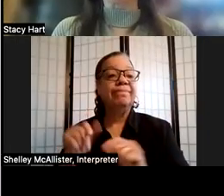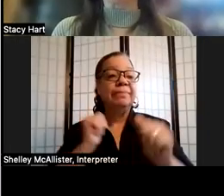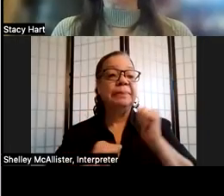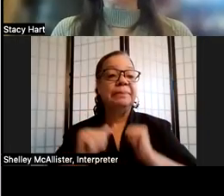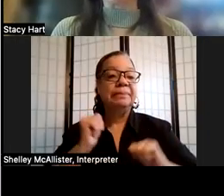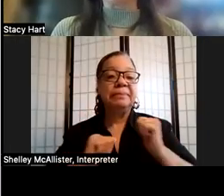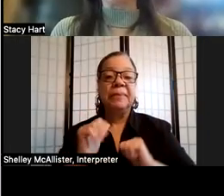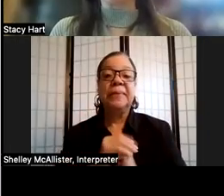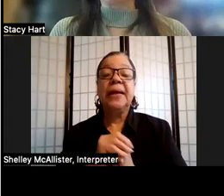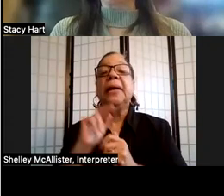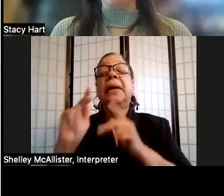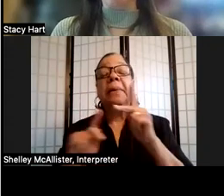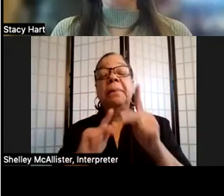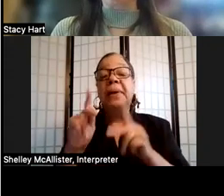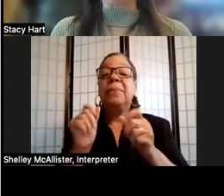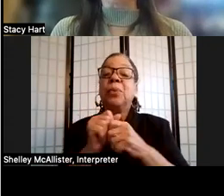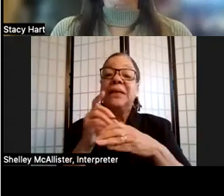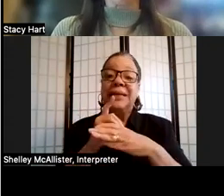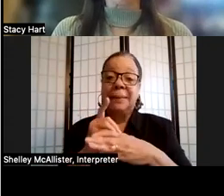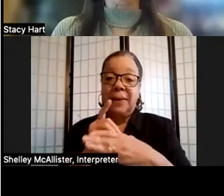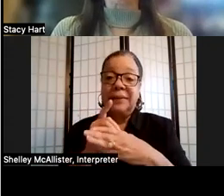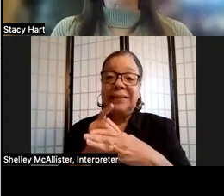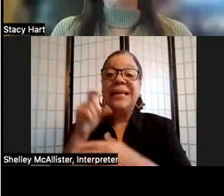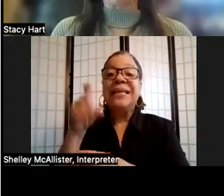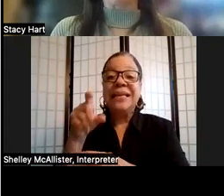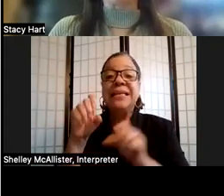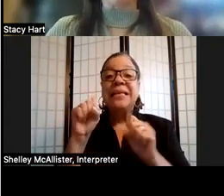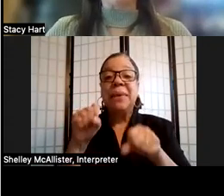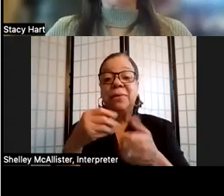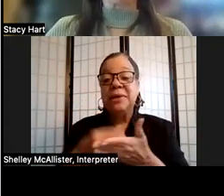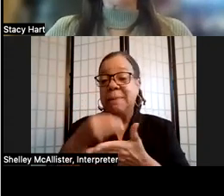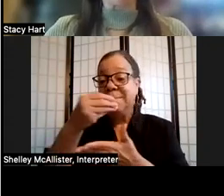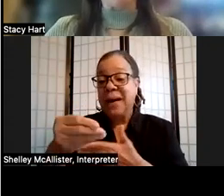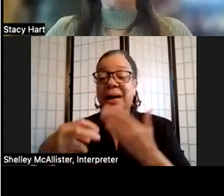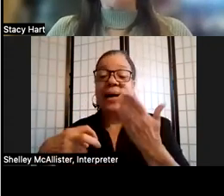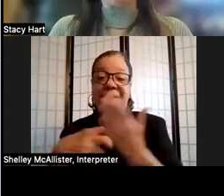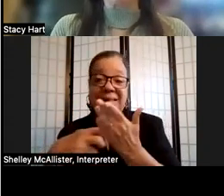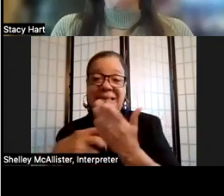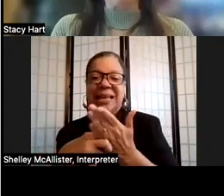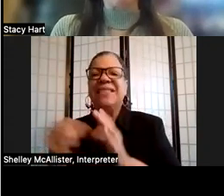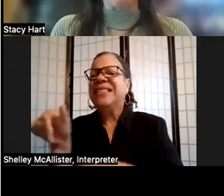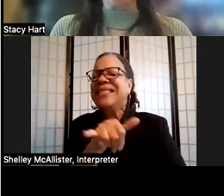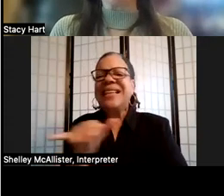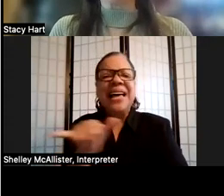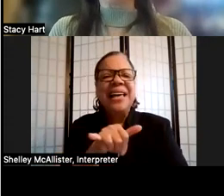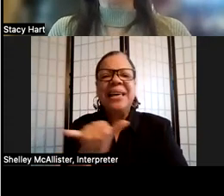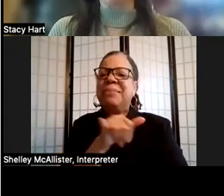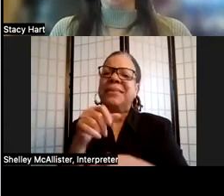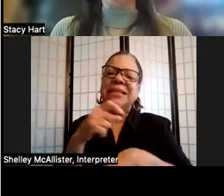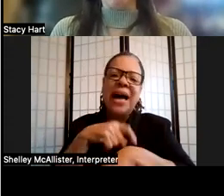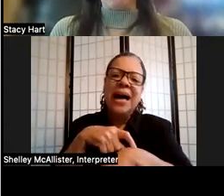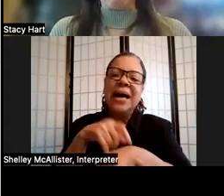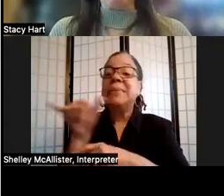People with disabilities need to be able to purchase tickets in the same manner at the same time